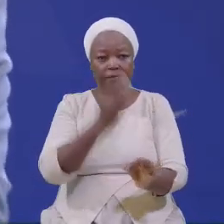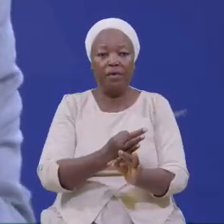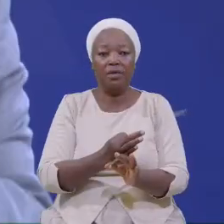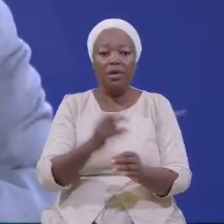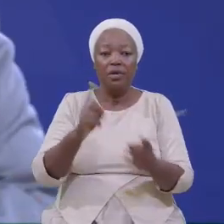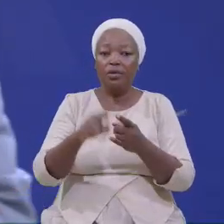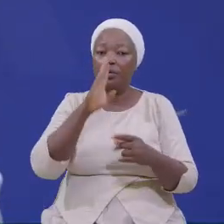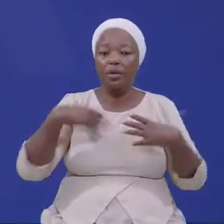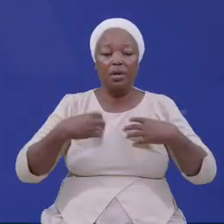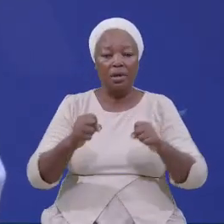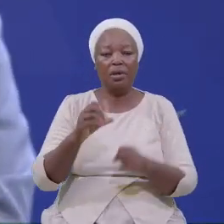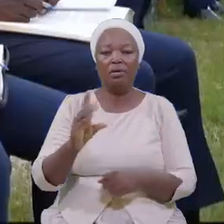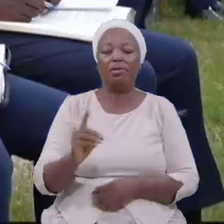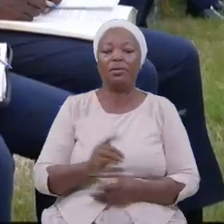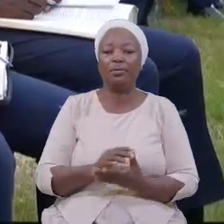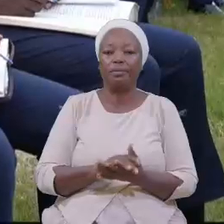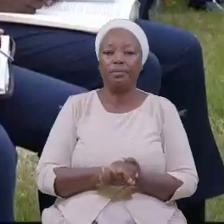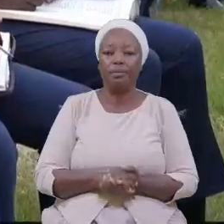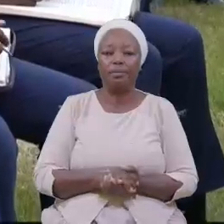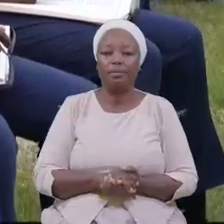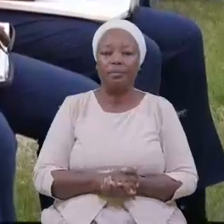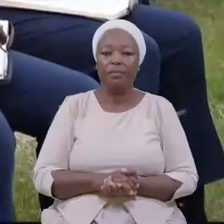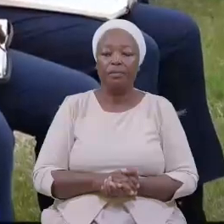to be healed.